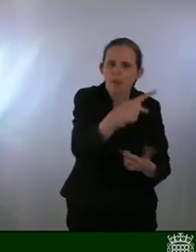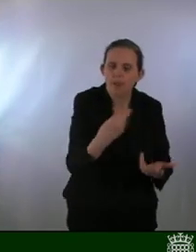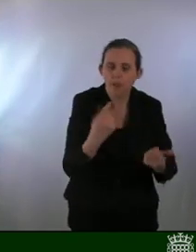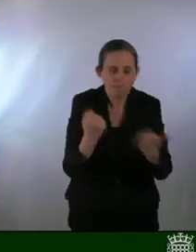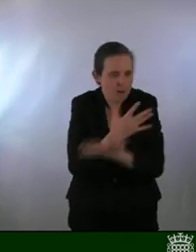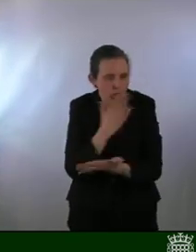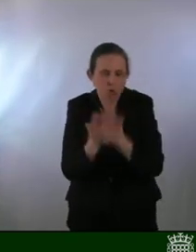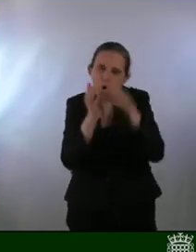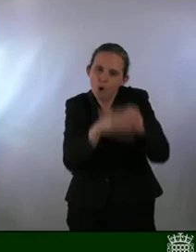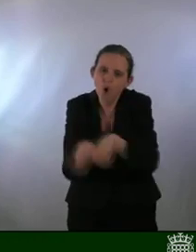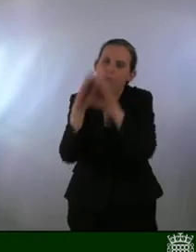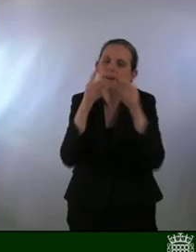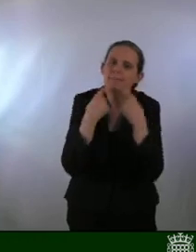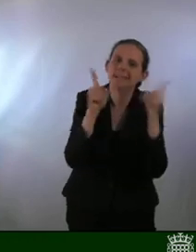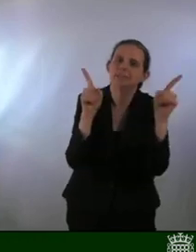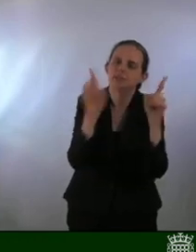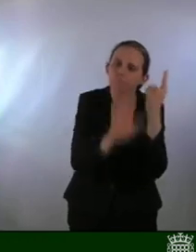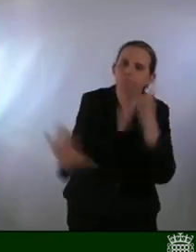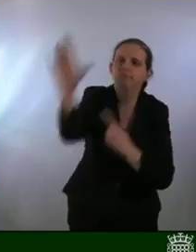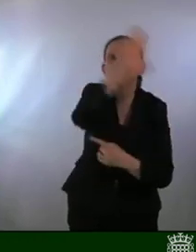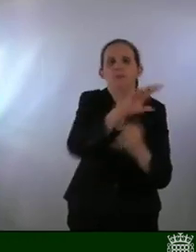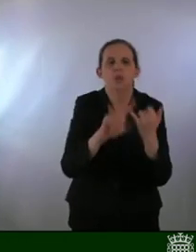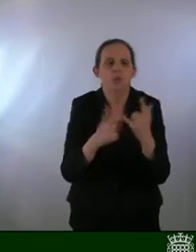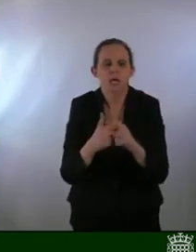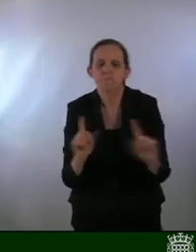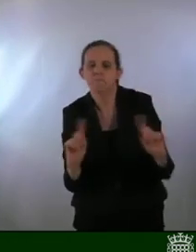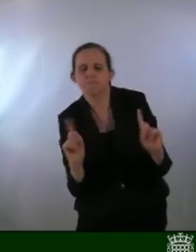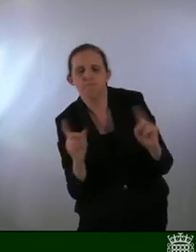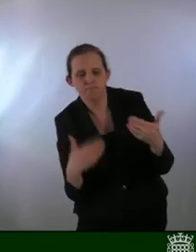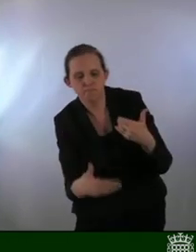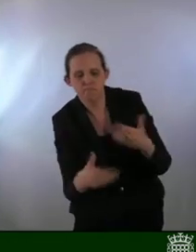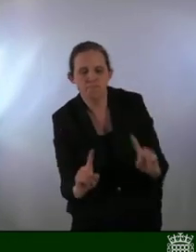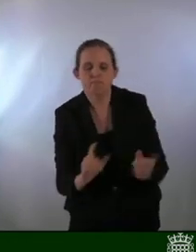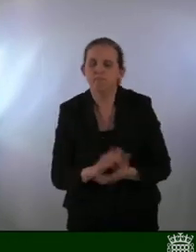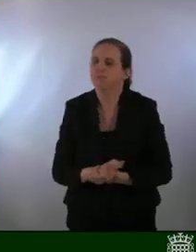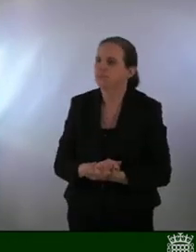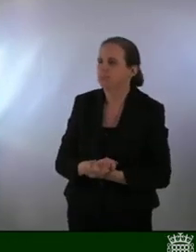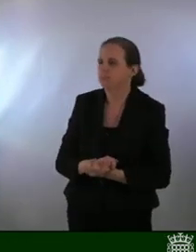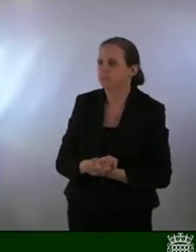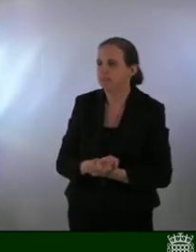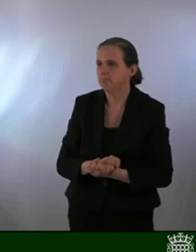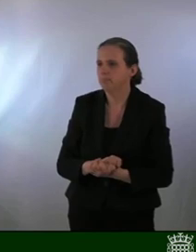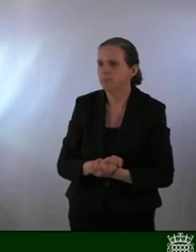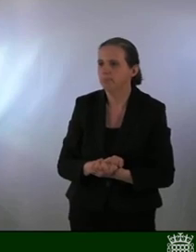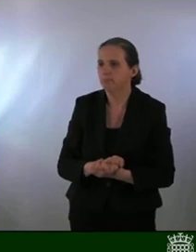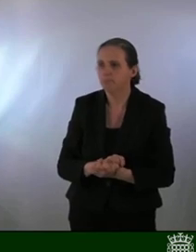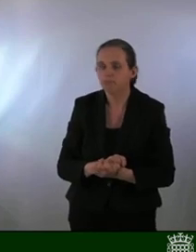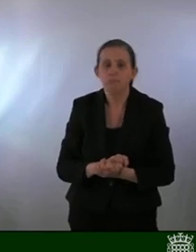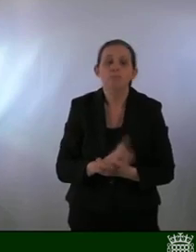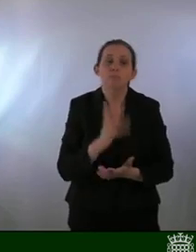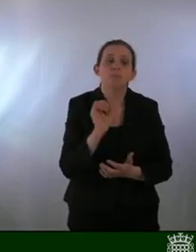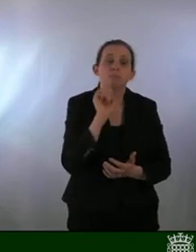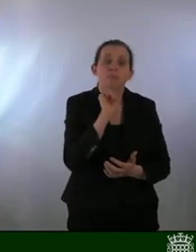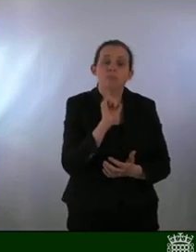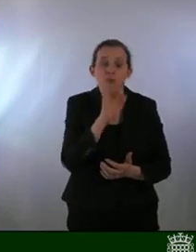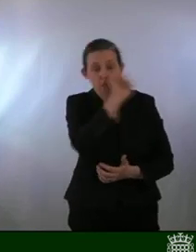common message across the United Kingdom? Well, my right honourable friend is right about the advantages of a